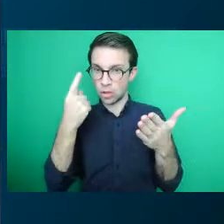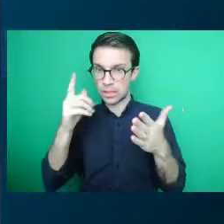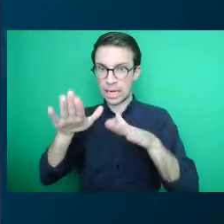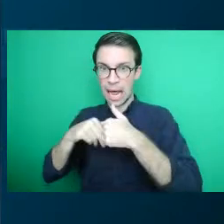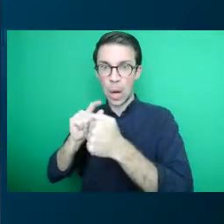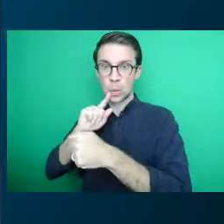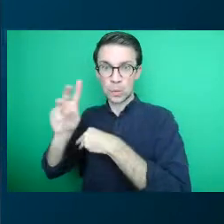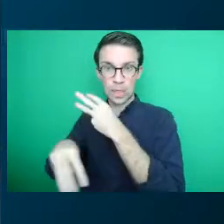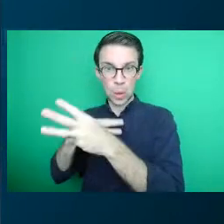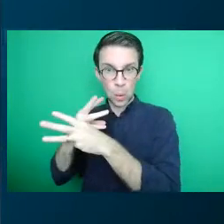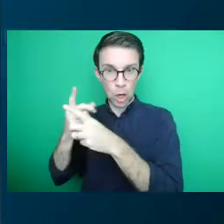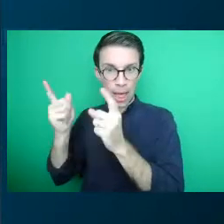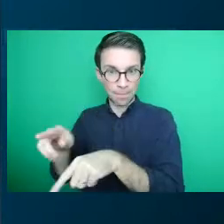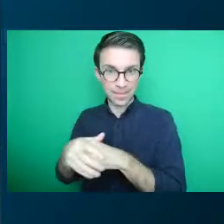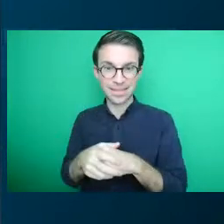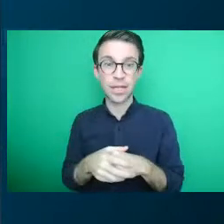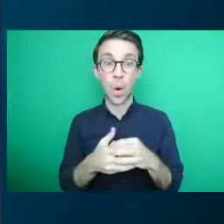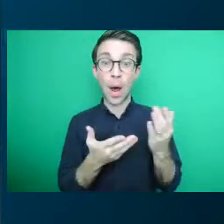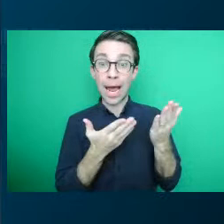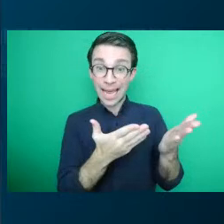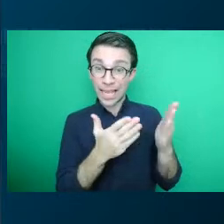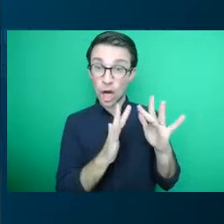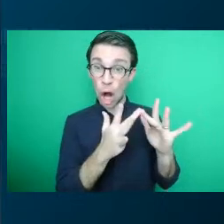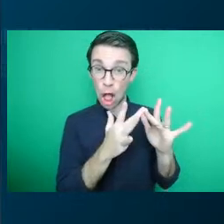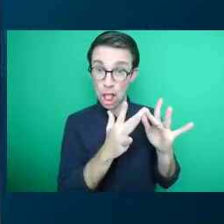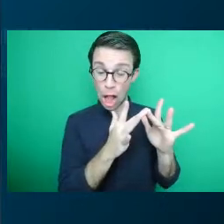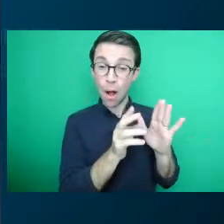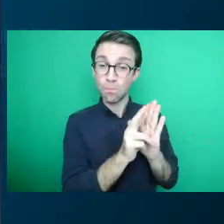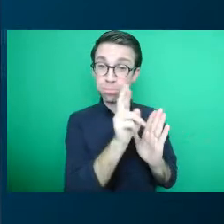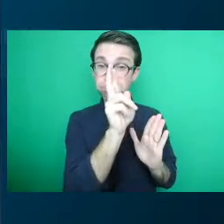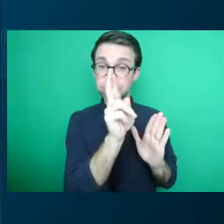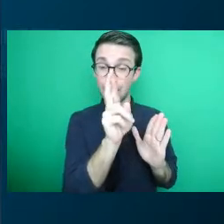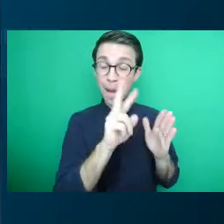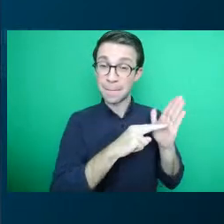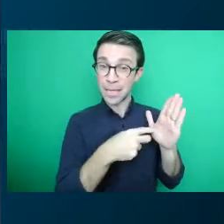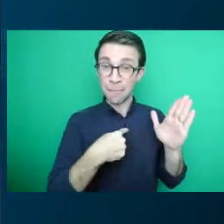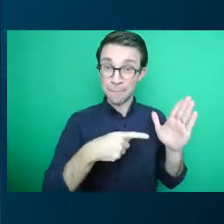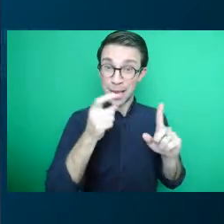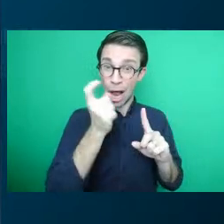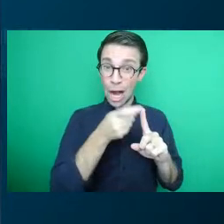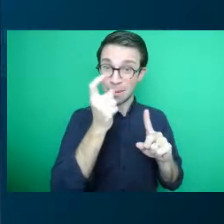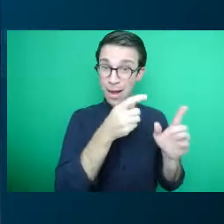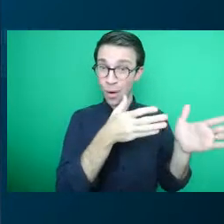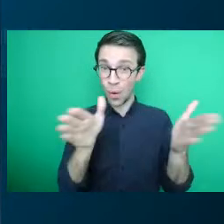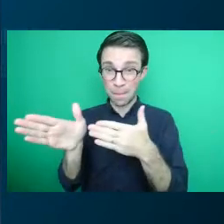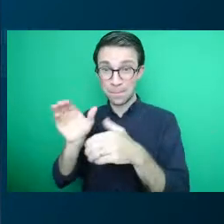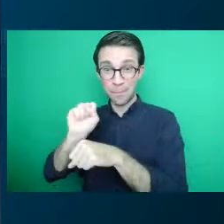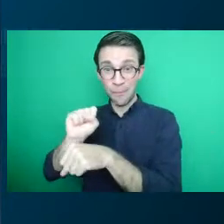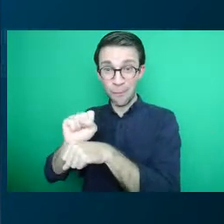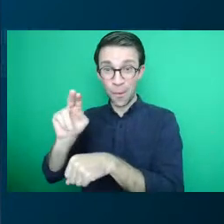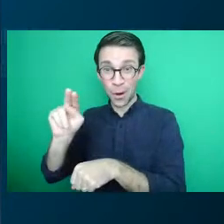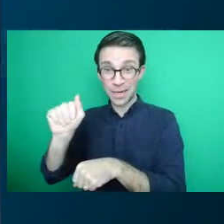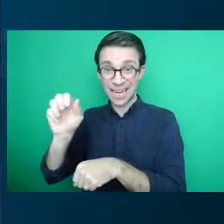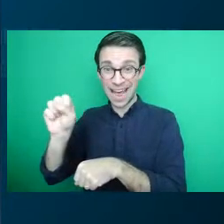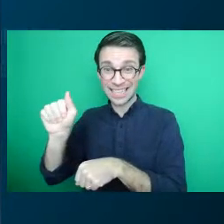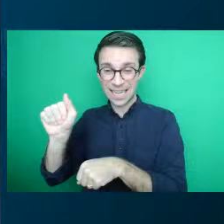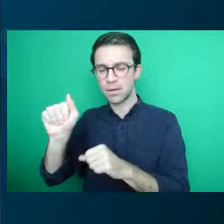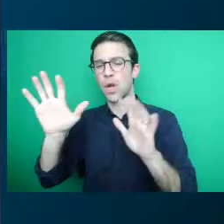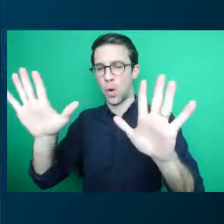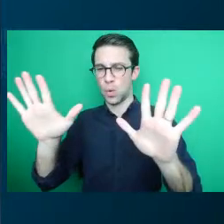not going to say if we launch a rocket here successfully that then we can just all go working for NASA. It's a good way to get started if you're interested in a career like that.